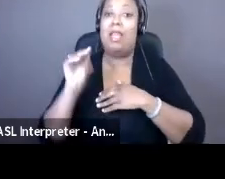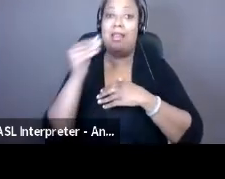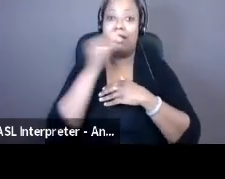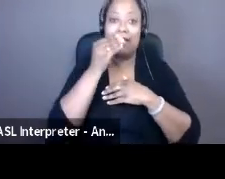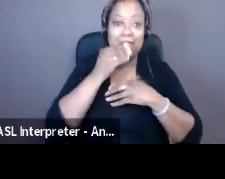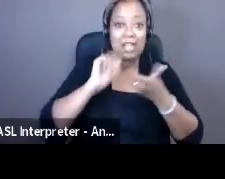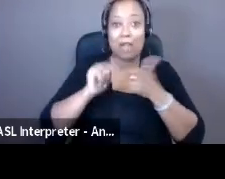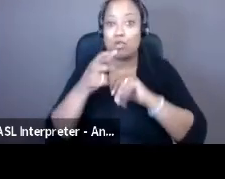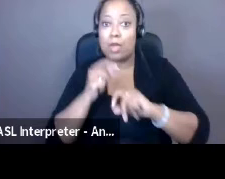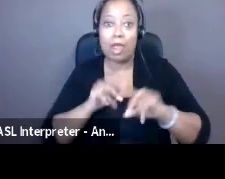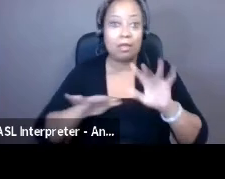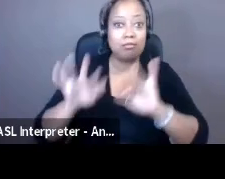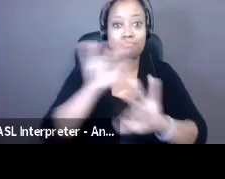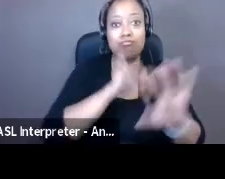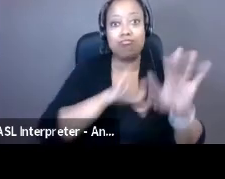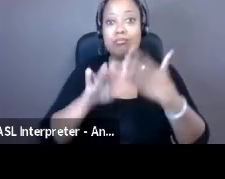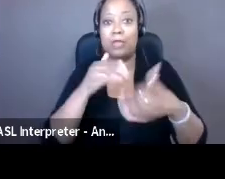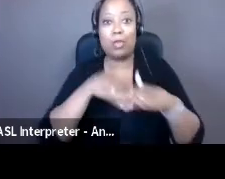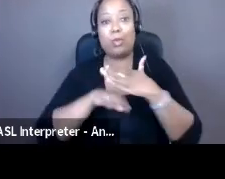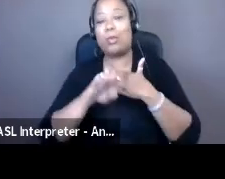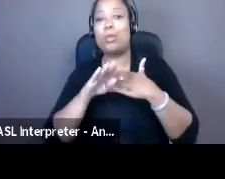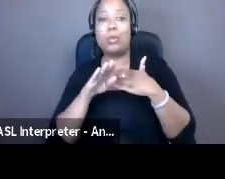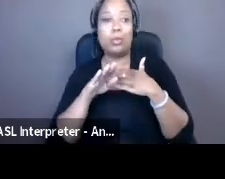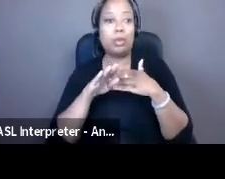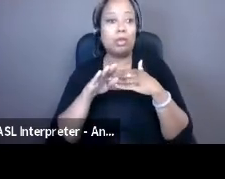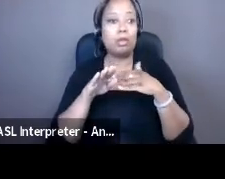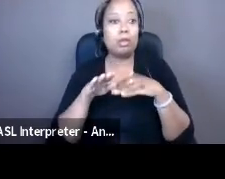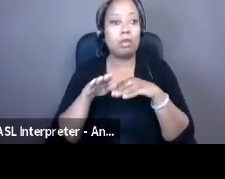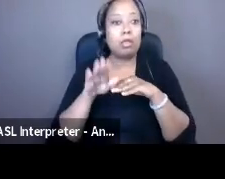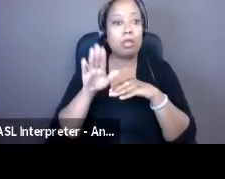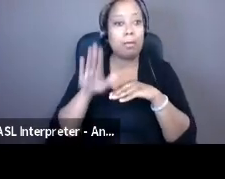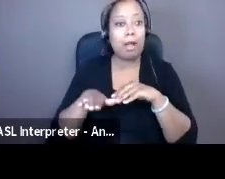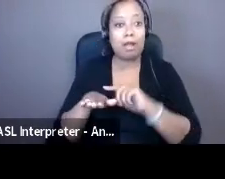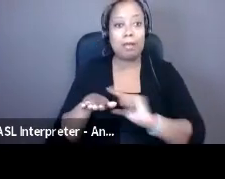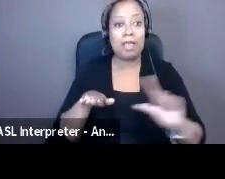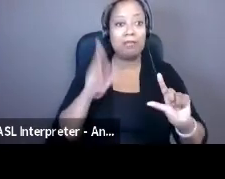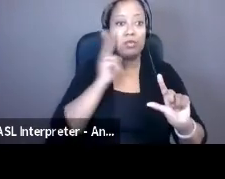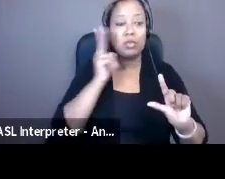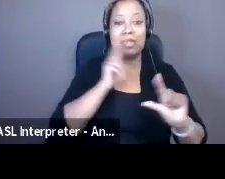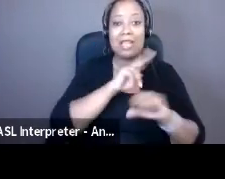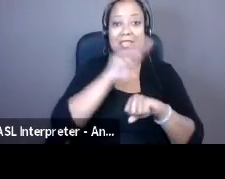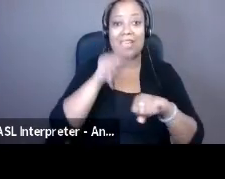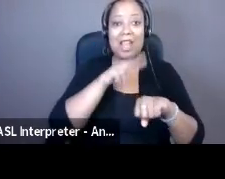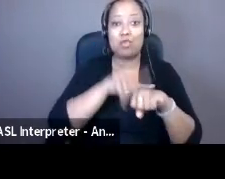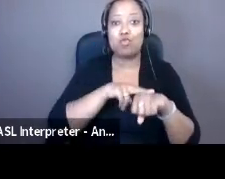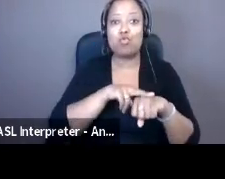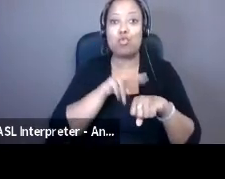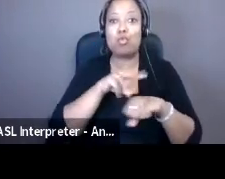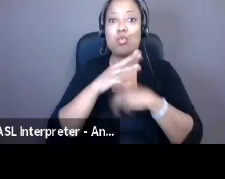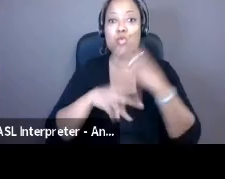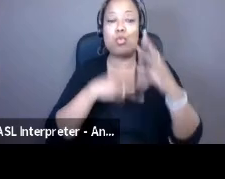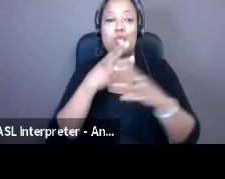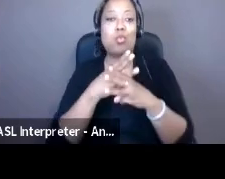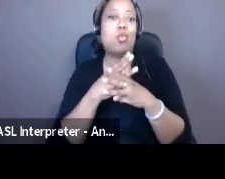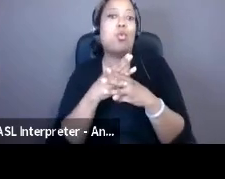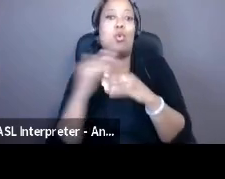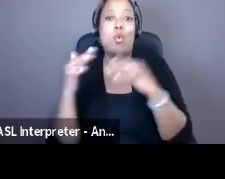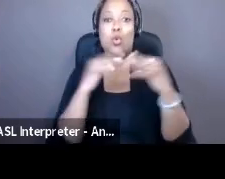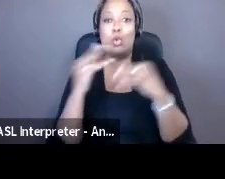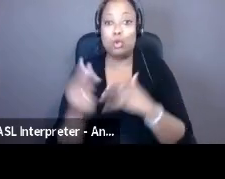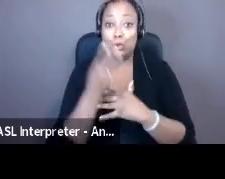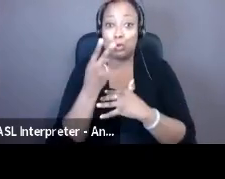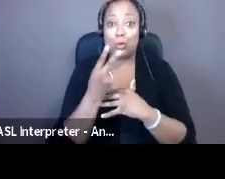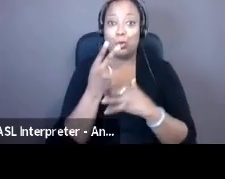stadium. The lower left corner is the National World War II Memorial in Washington,